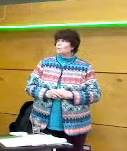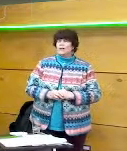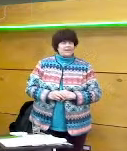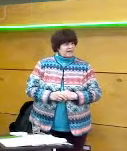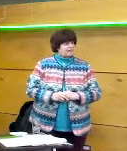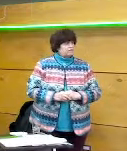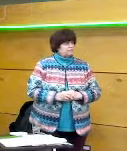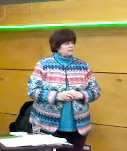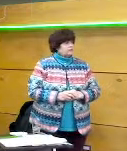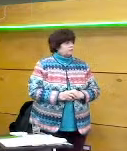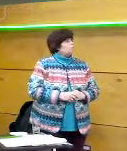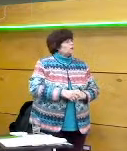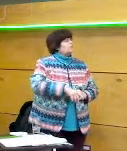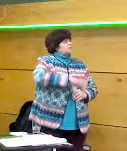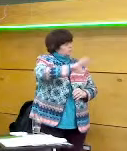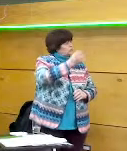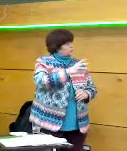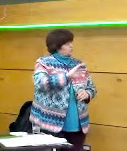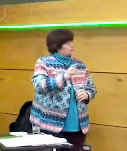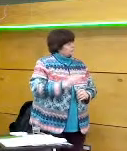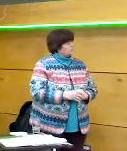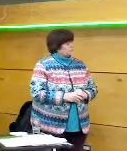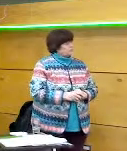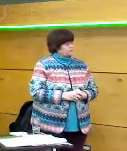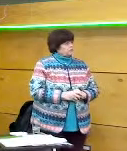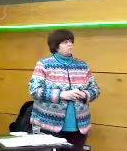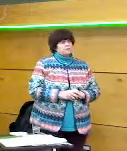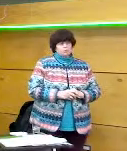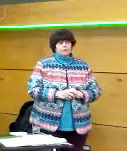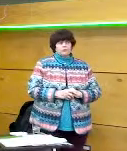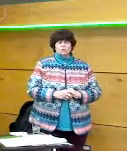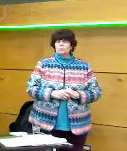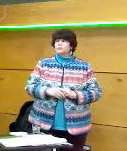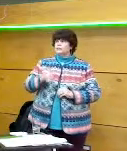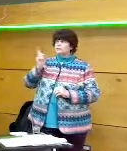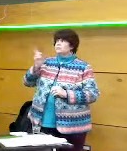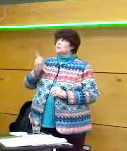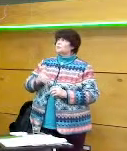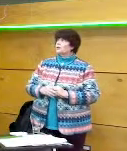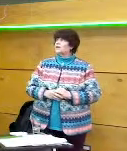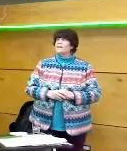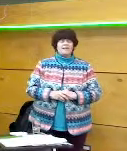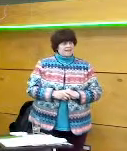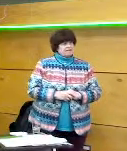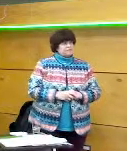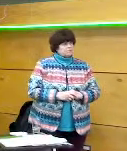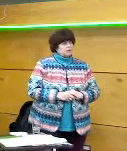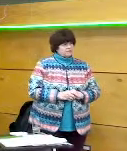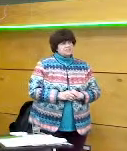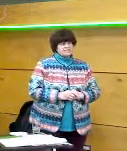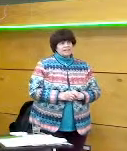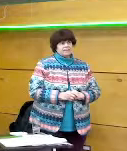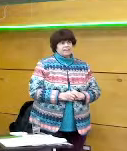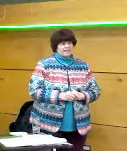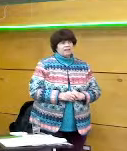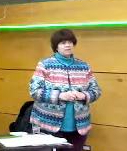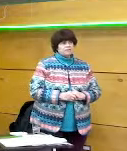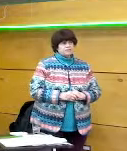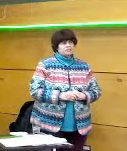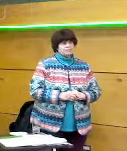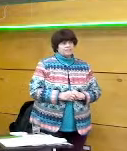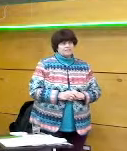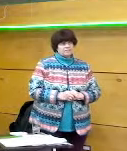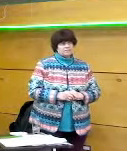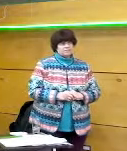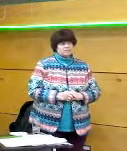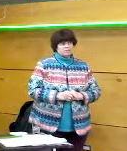just want to have what are the emotions to. But with your older students, you want to have them understand the